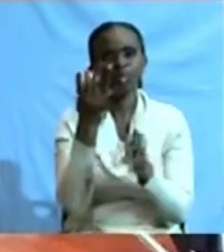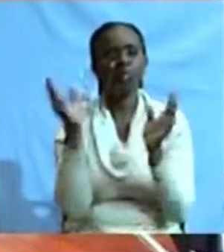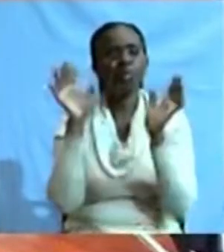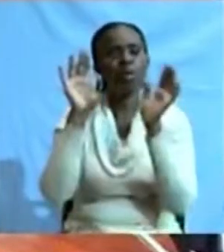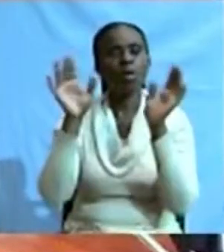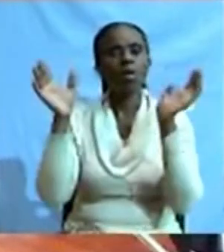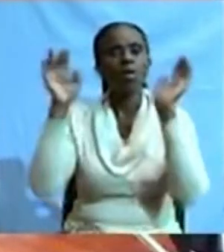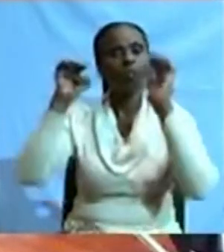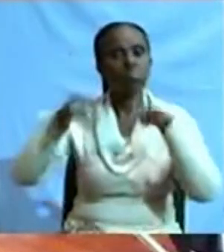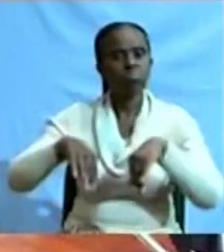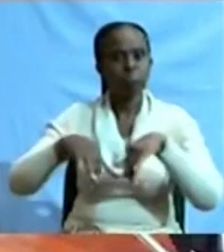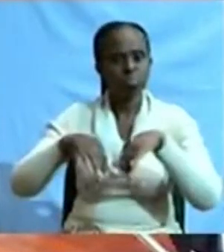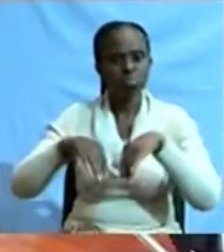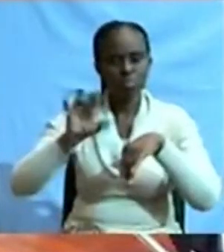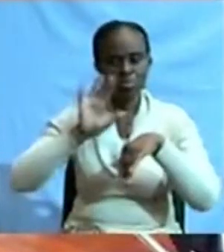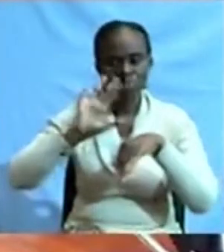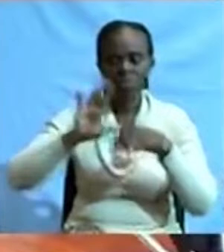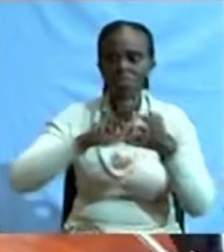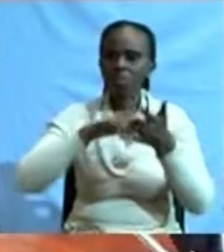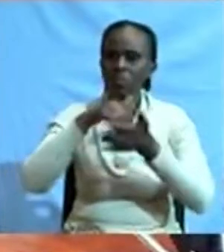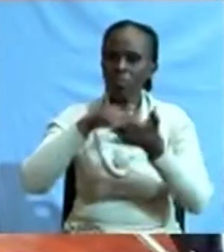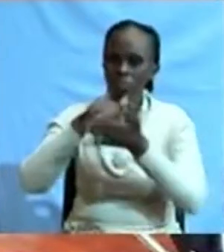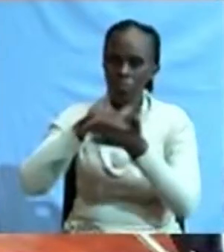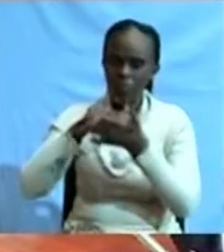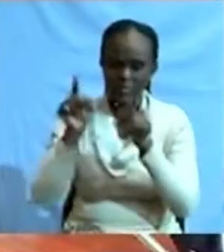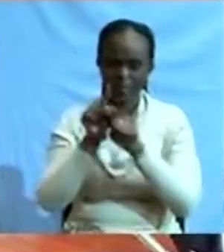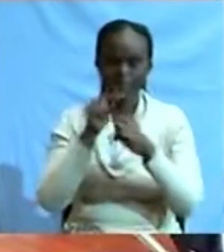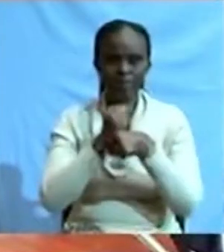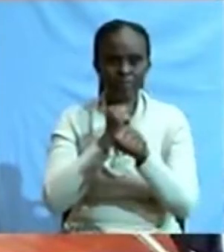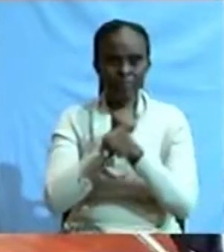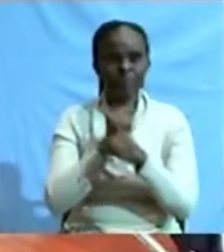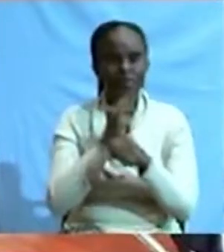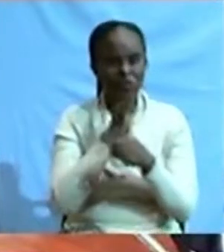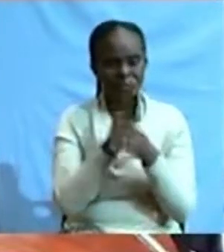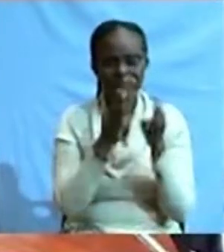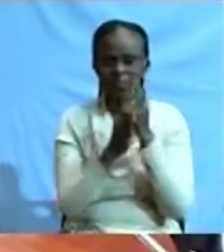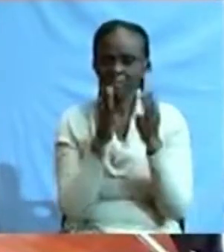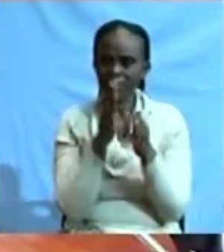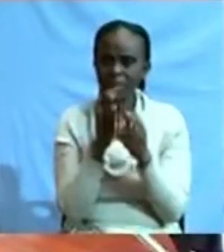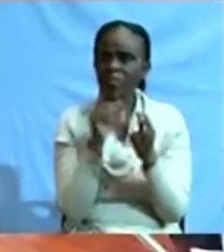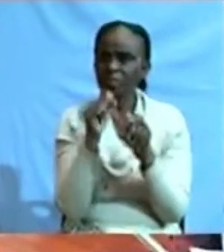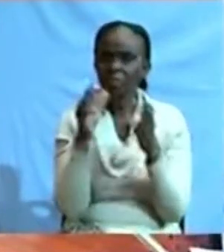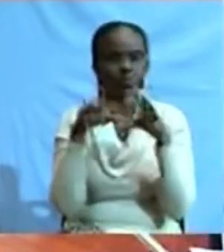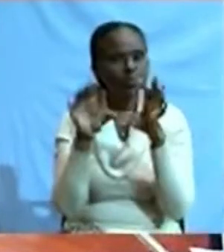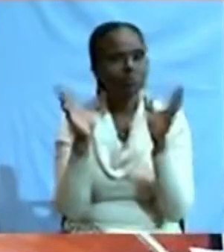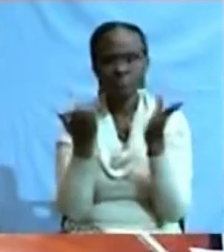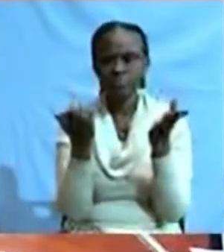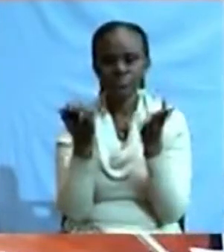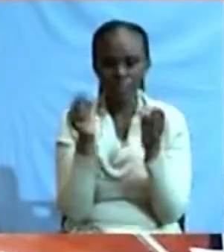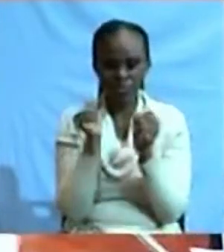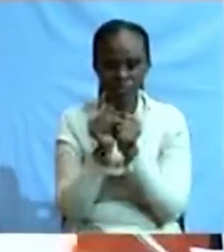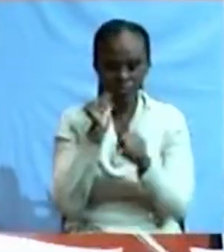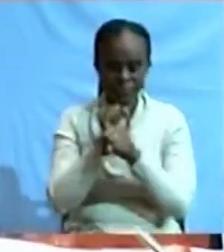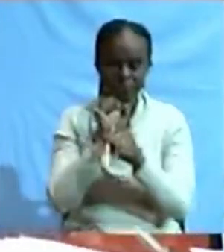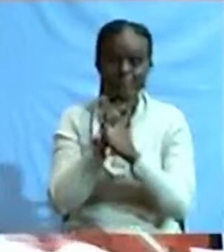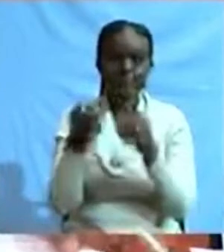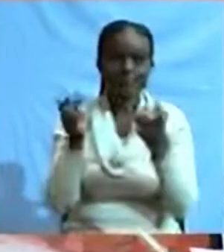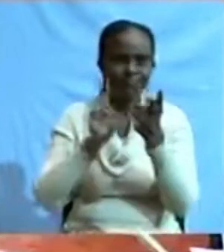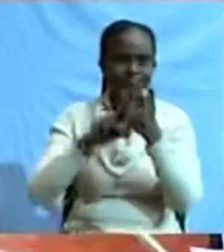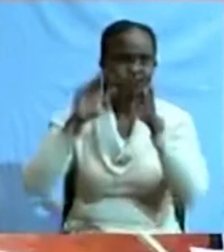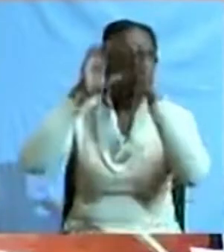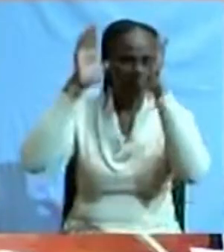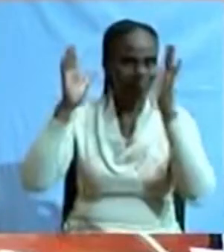collapsed due to its weakness, thereby making the contractor not to go ahead with the works of re-roofing